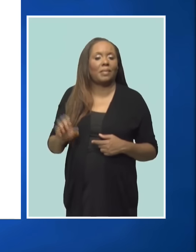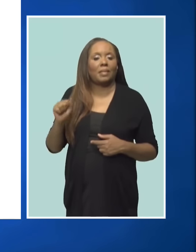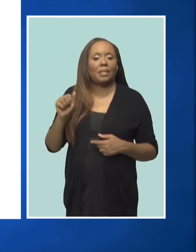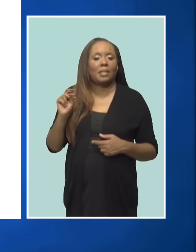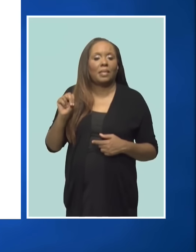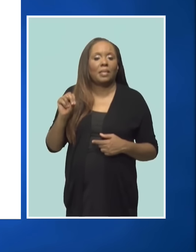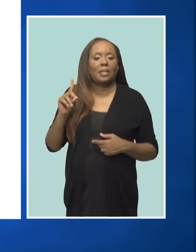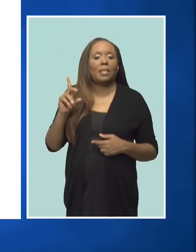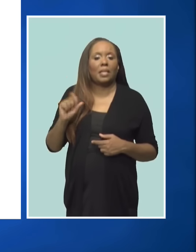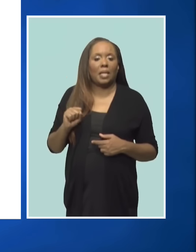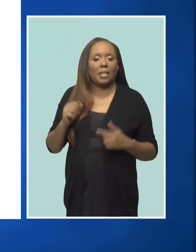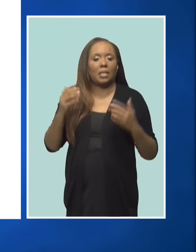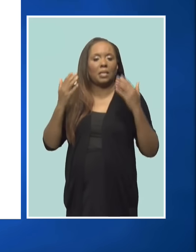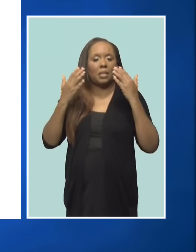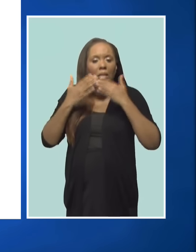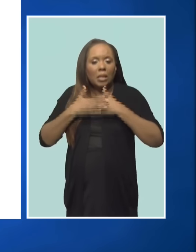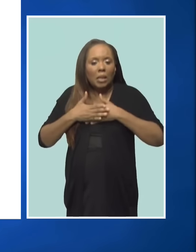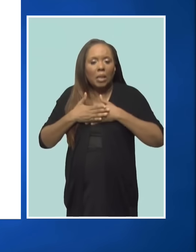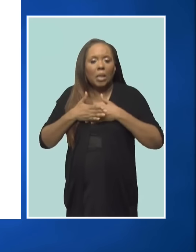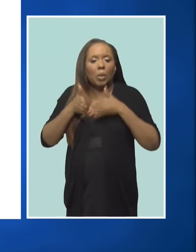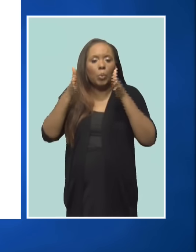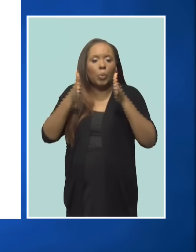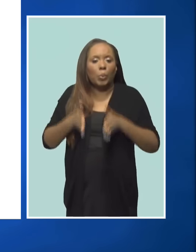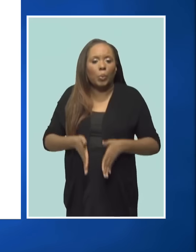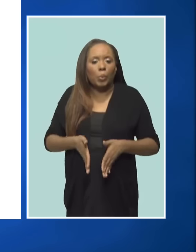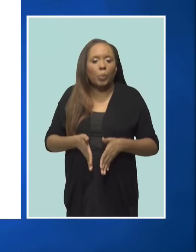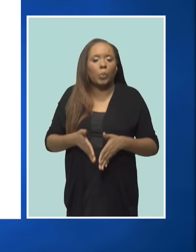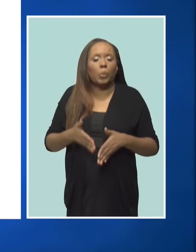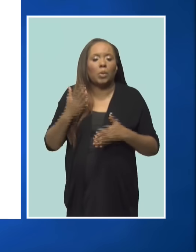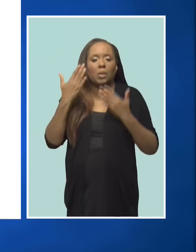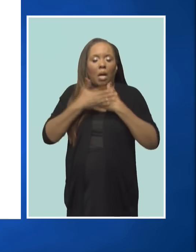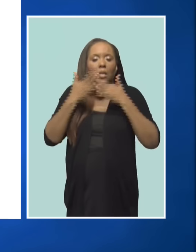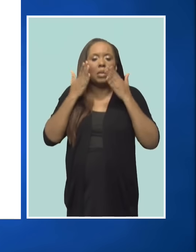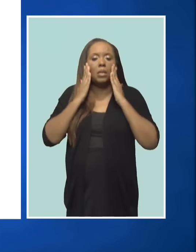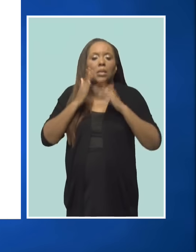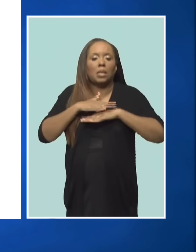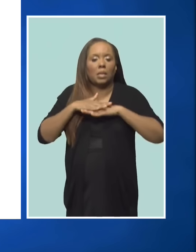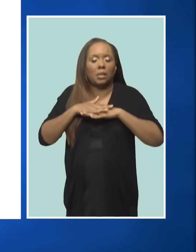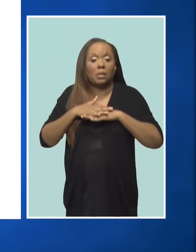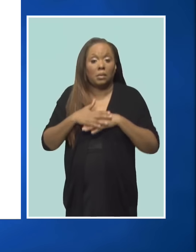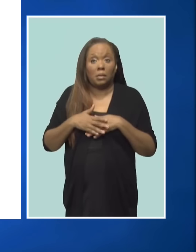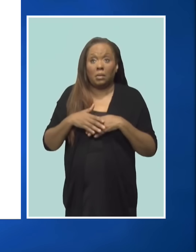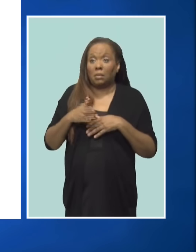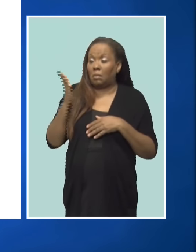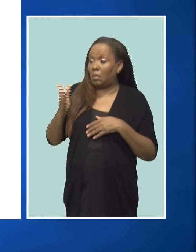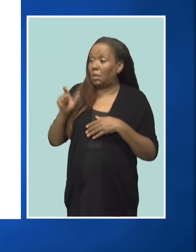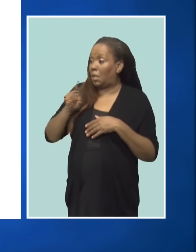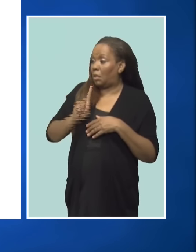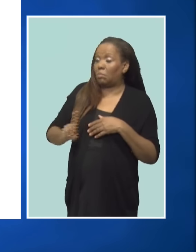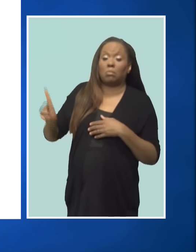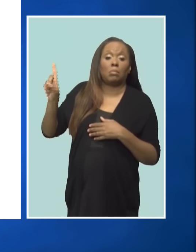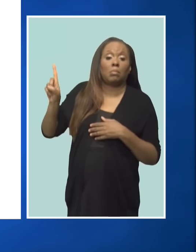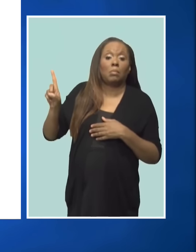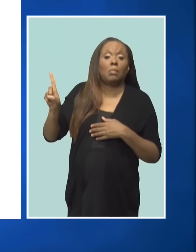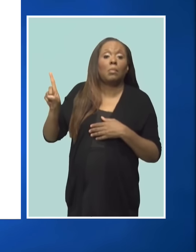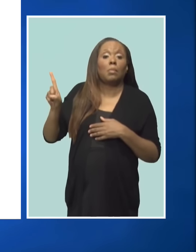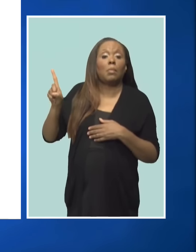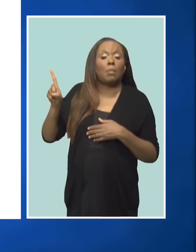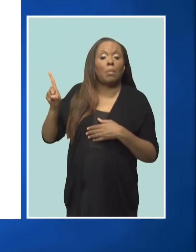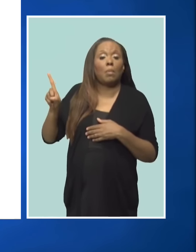tall, of dark complexion, and is slimly built. He's advised he can present himself to the Criminal Investigations Department's Southern